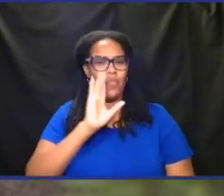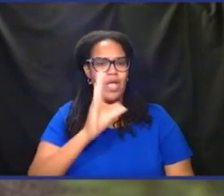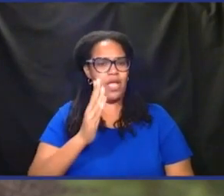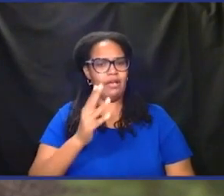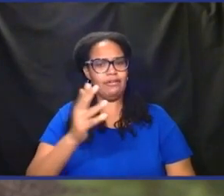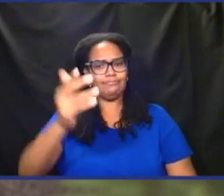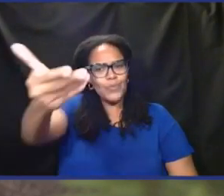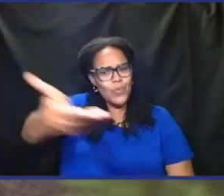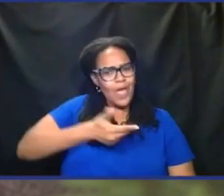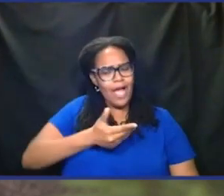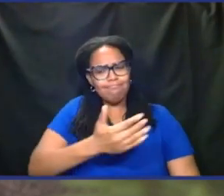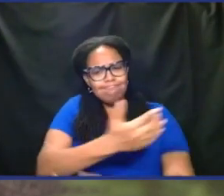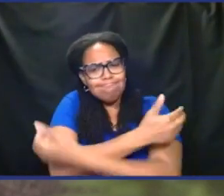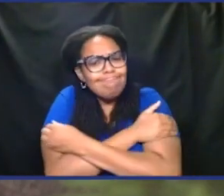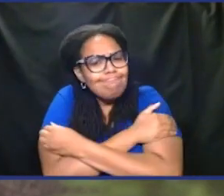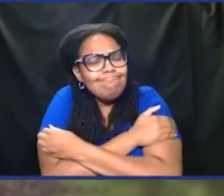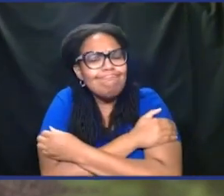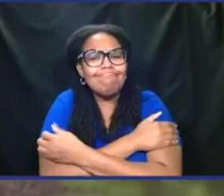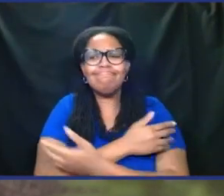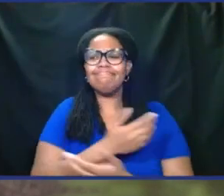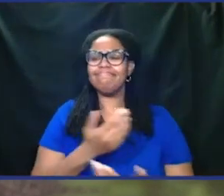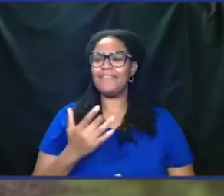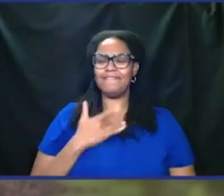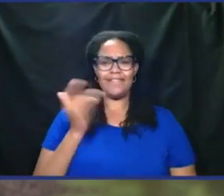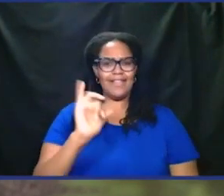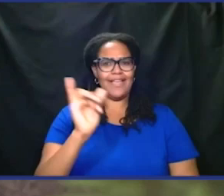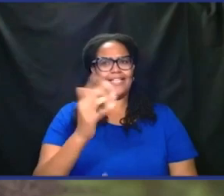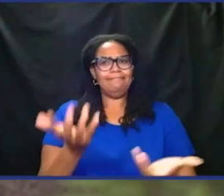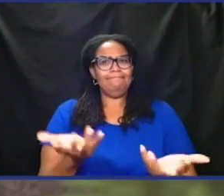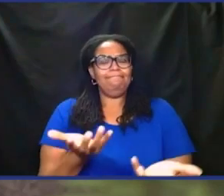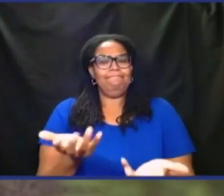in and they bring you right in as